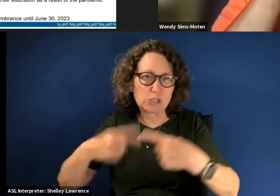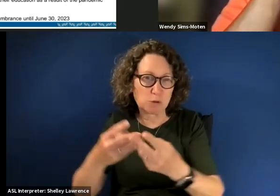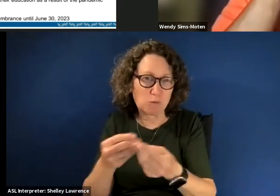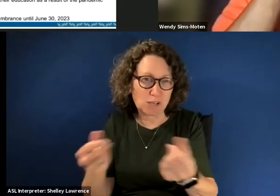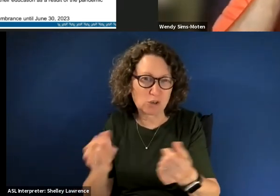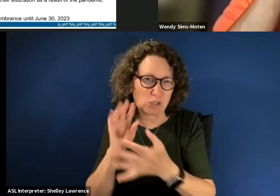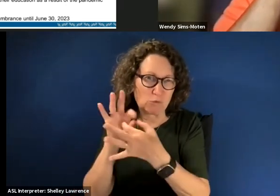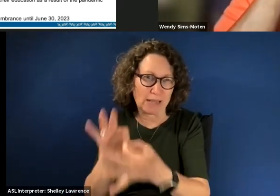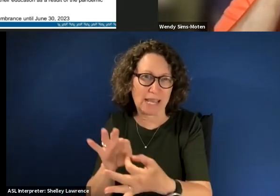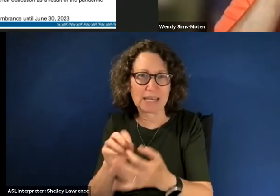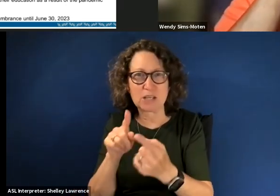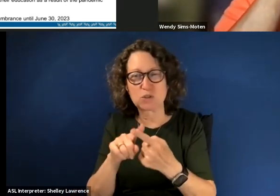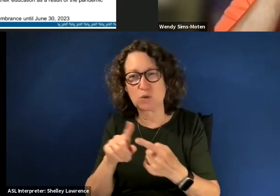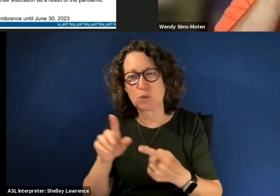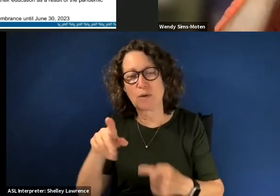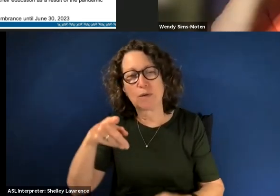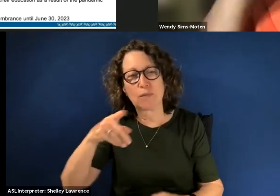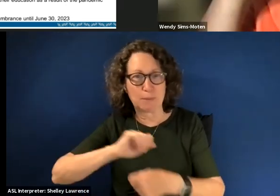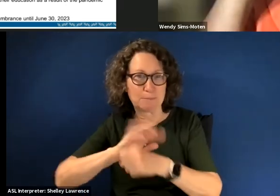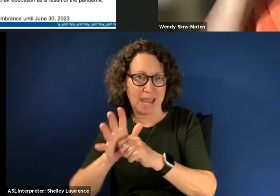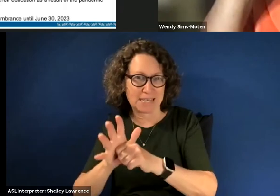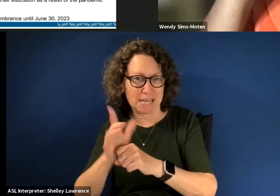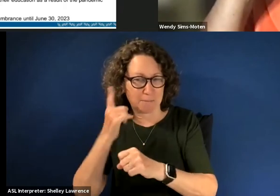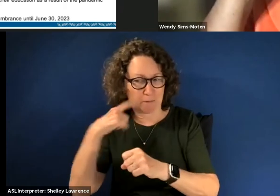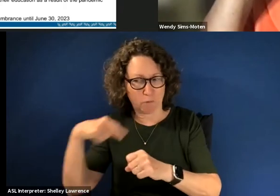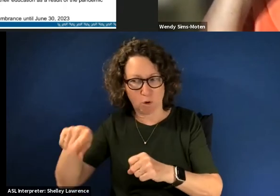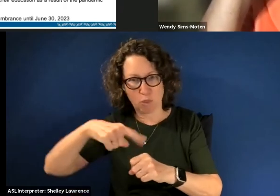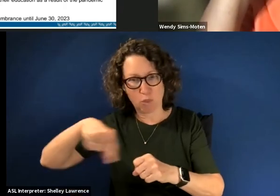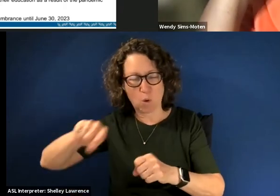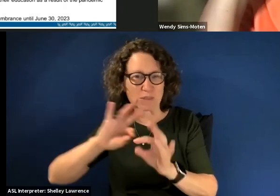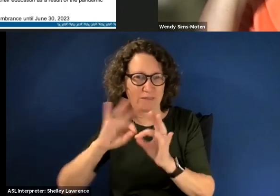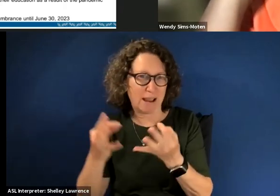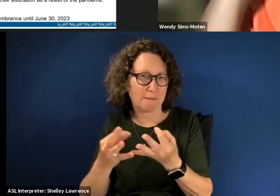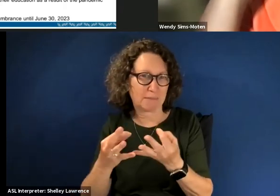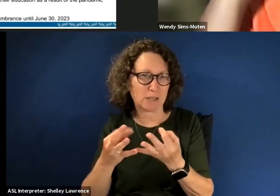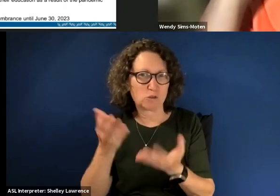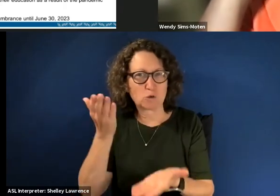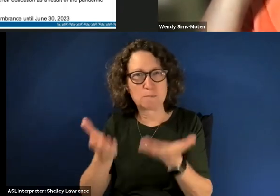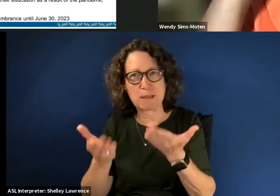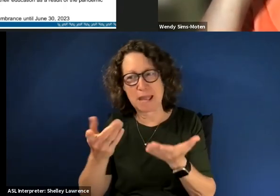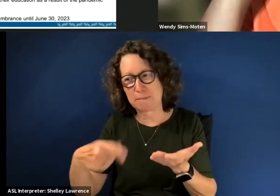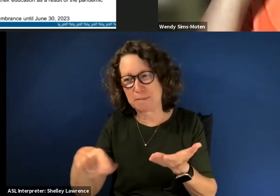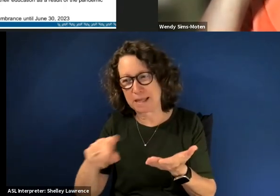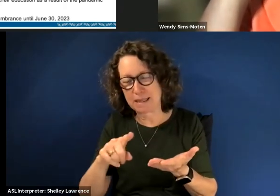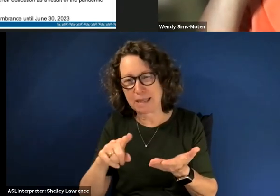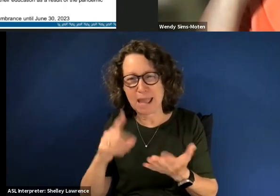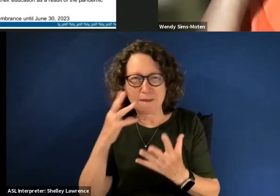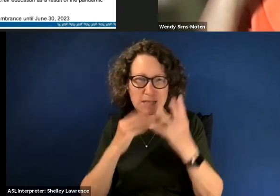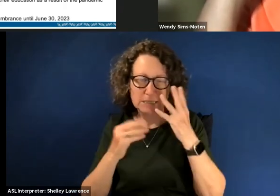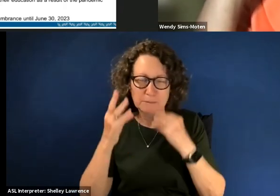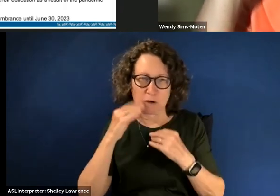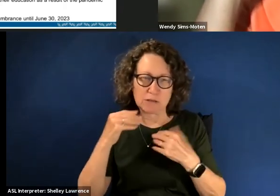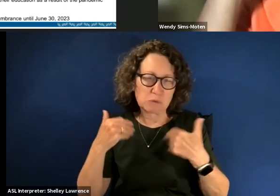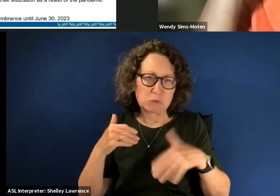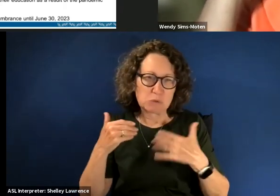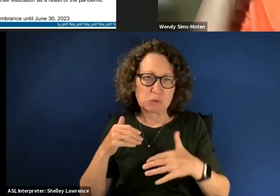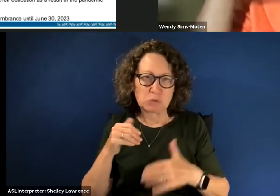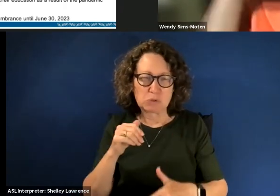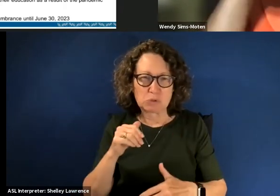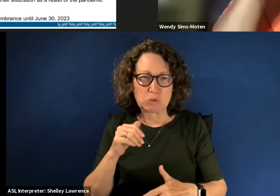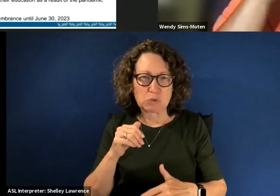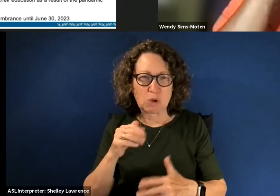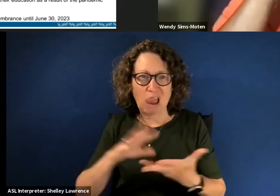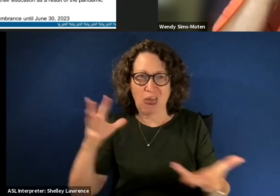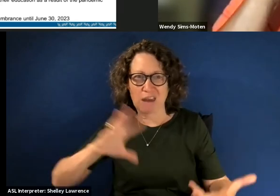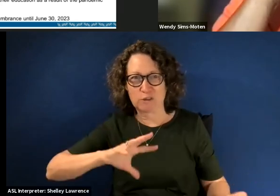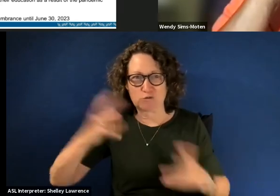it relates to the pandemic for these families who may have experienced some significant